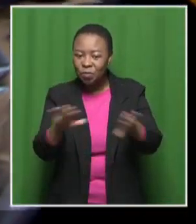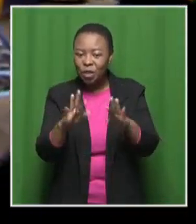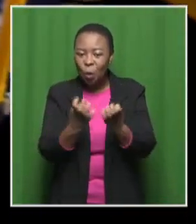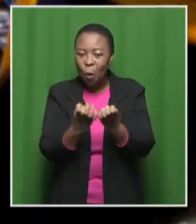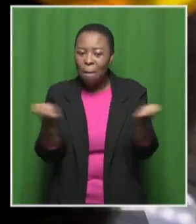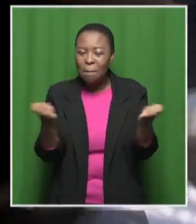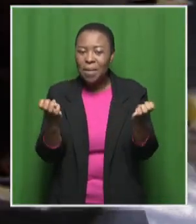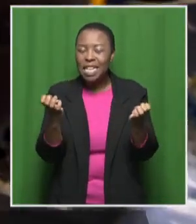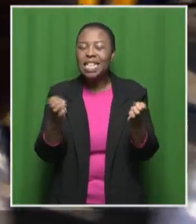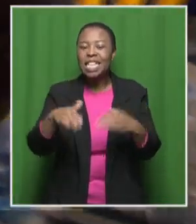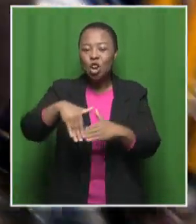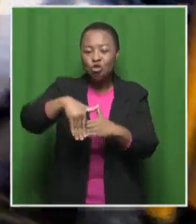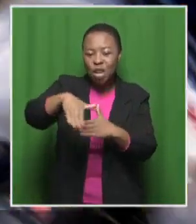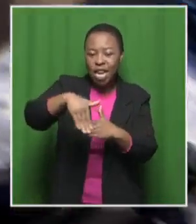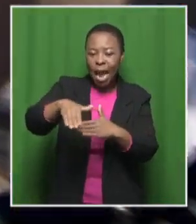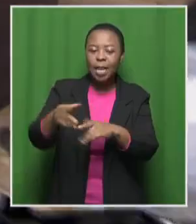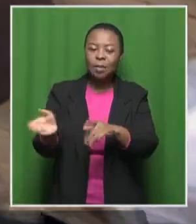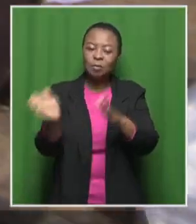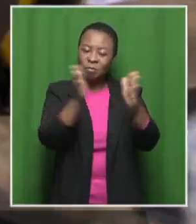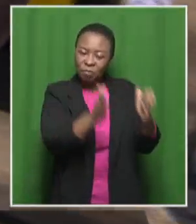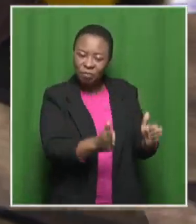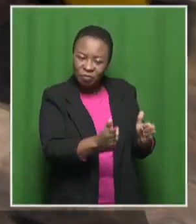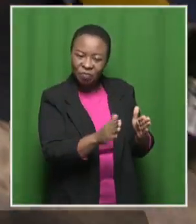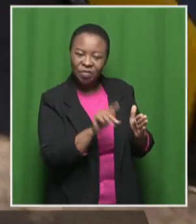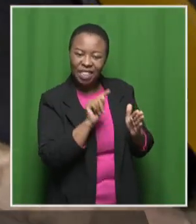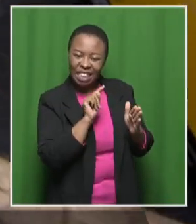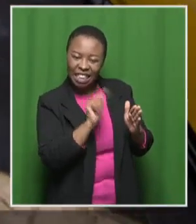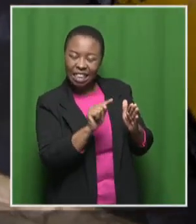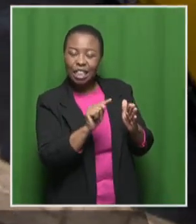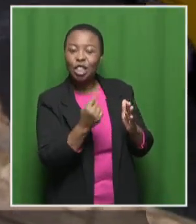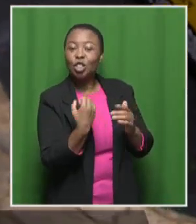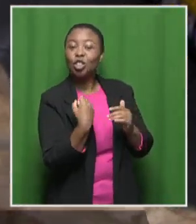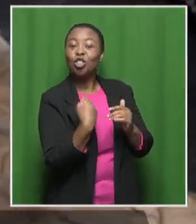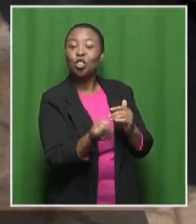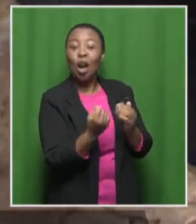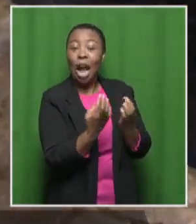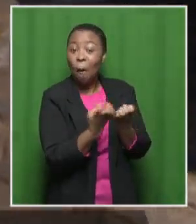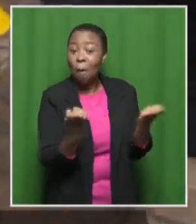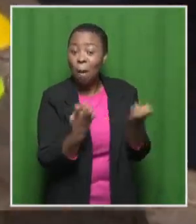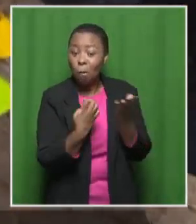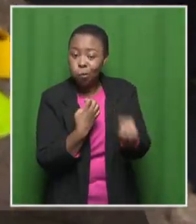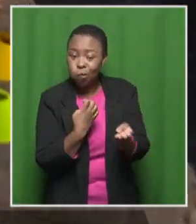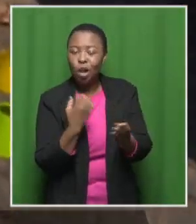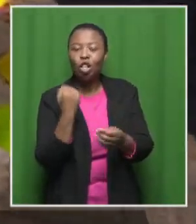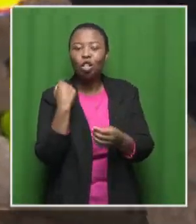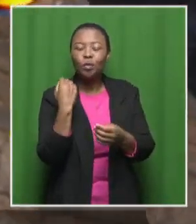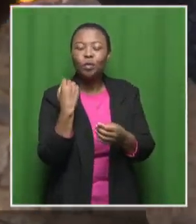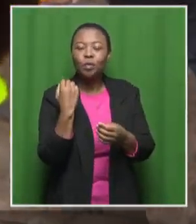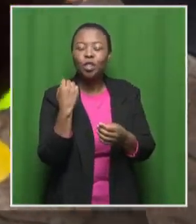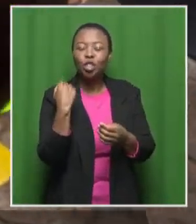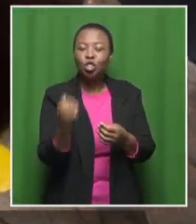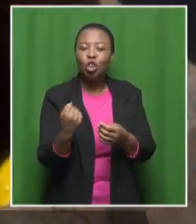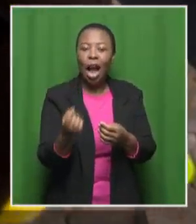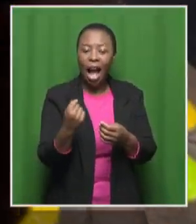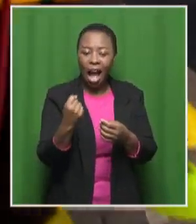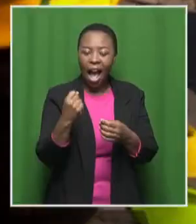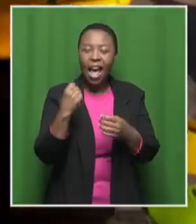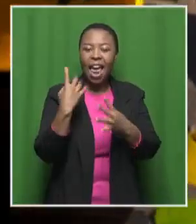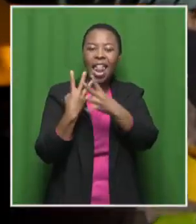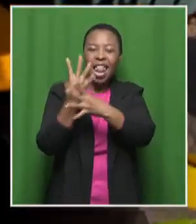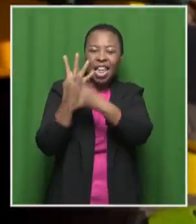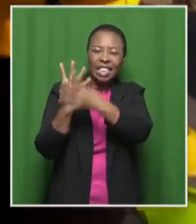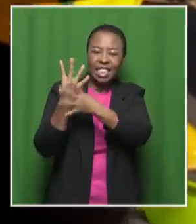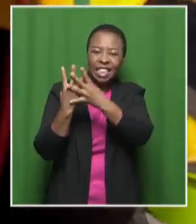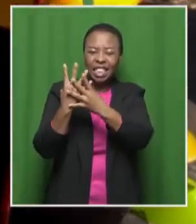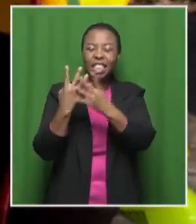equipment, and finally we move down here. This is all the soccer equipment that we've got the soccer nets, some of them already put up there, and it's